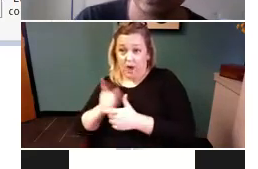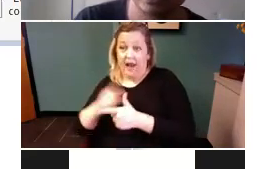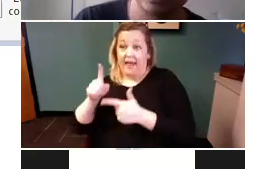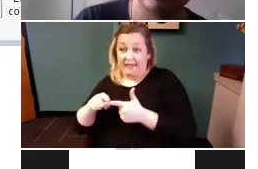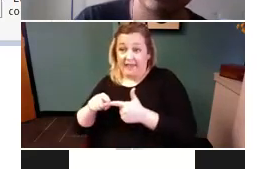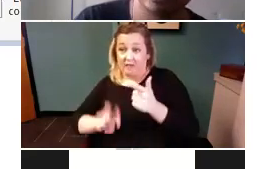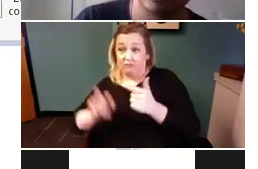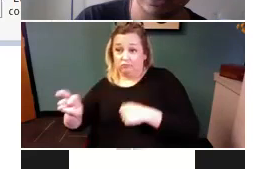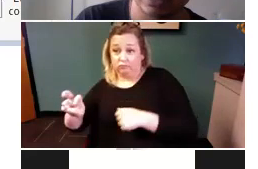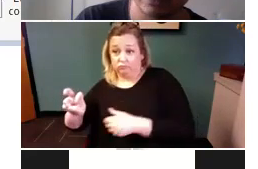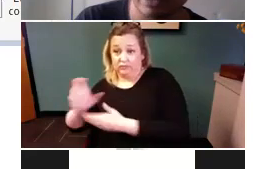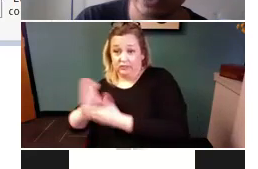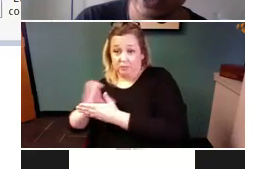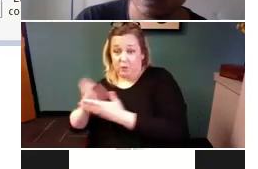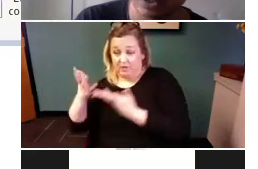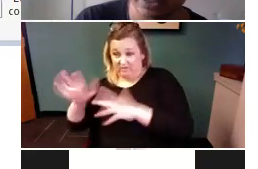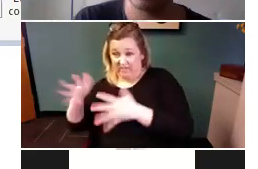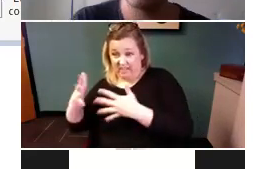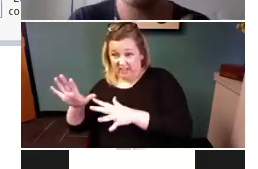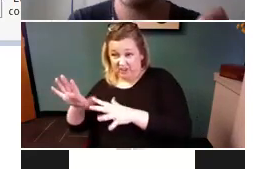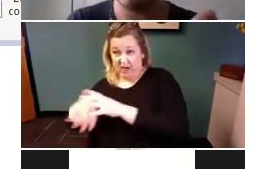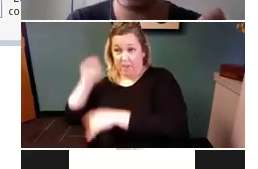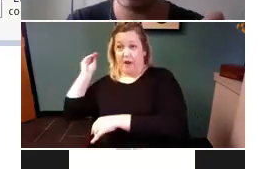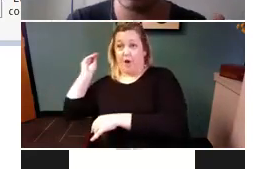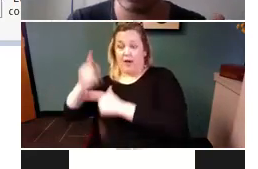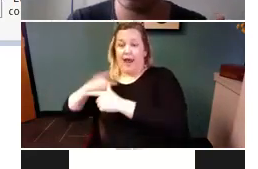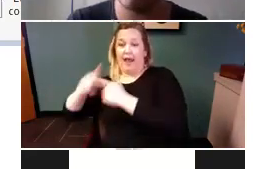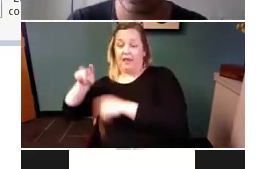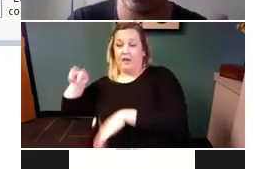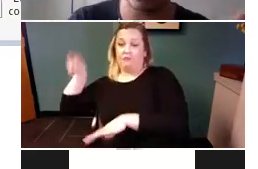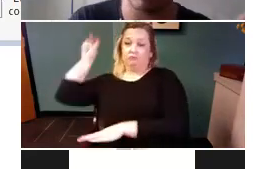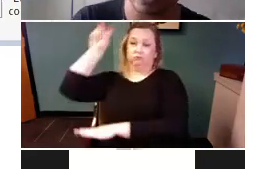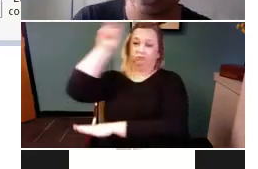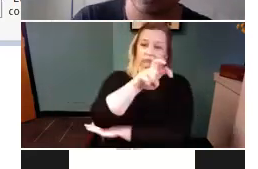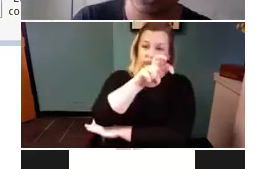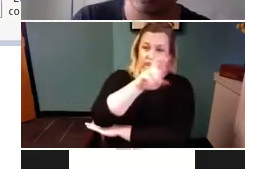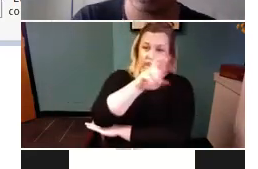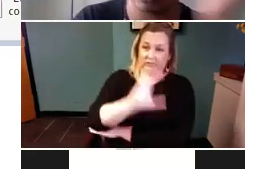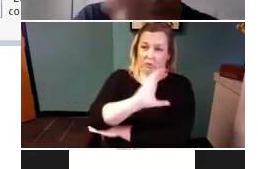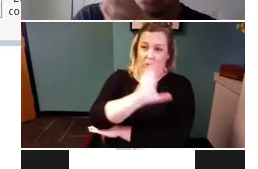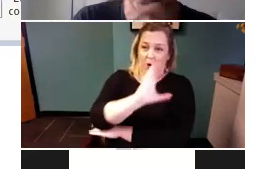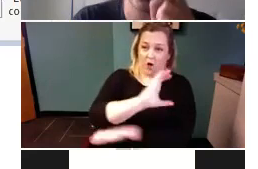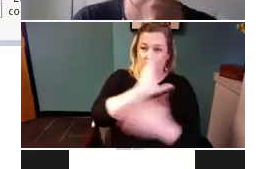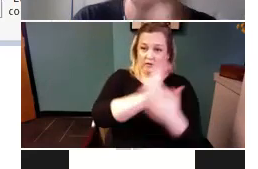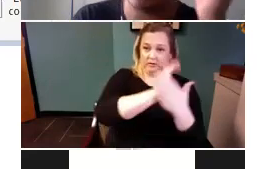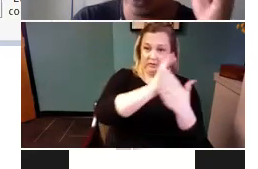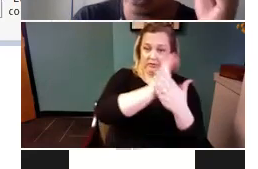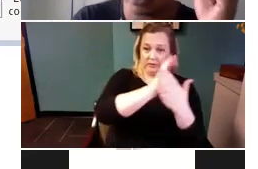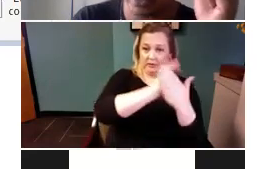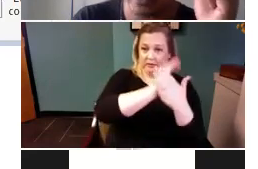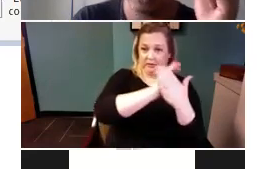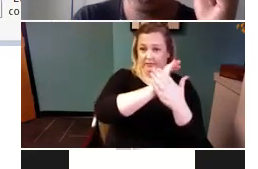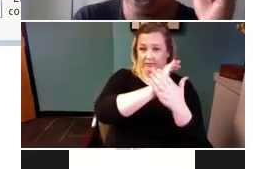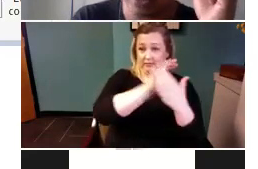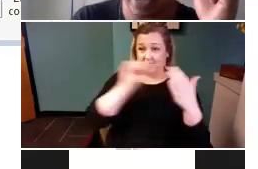say that we are done, and then we come out and explore this. So in that particular, so we cannot come out and explore this because it's a directed edge, so we are done with